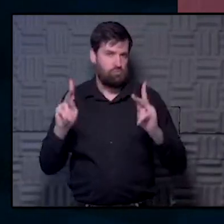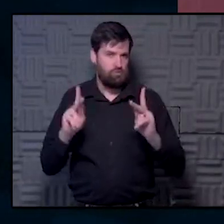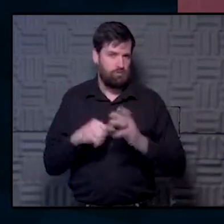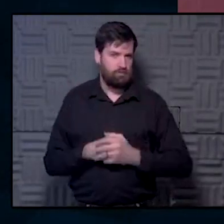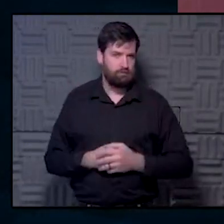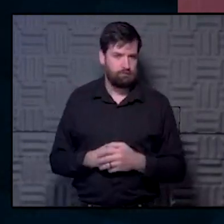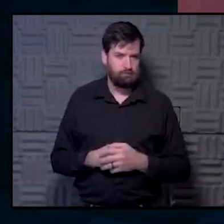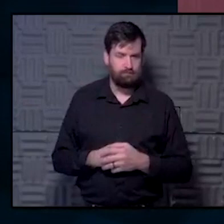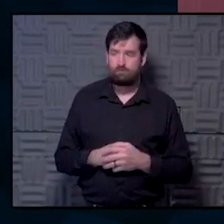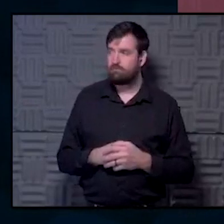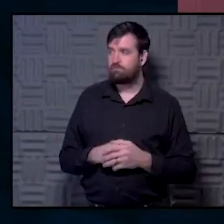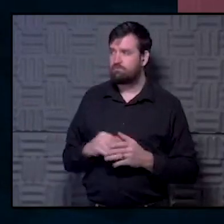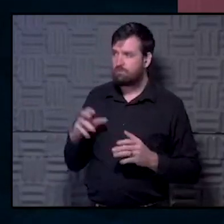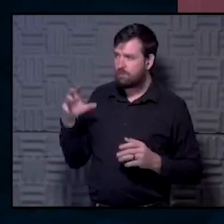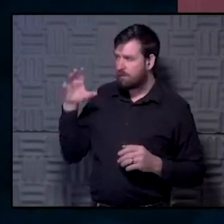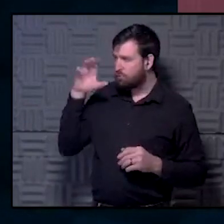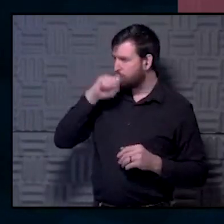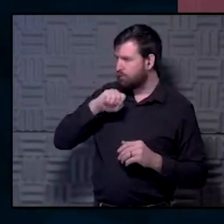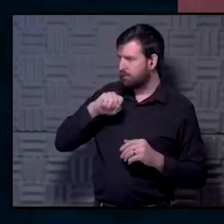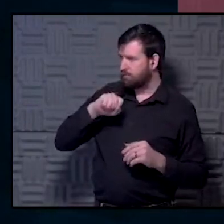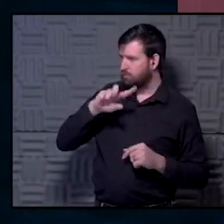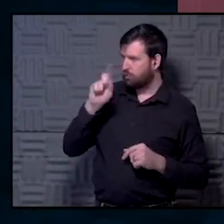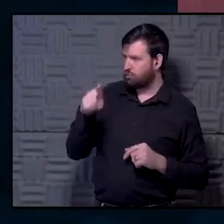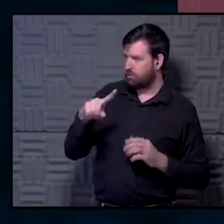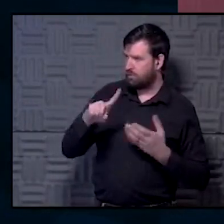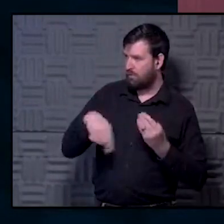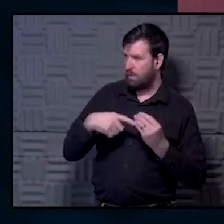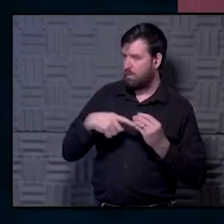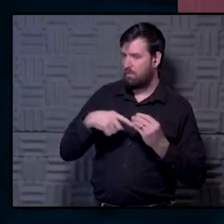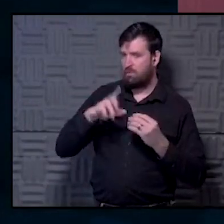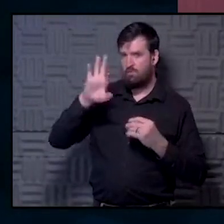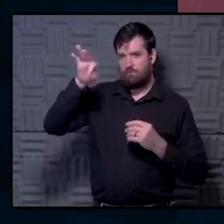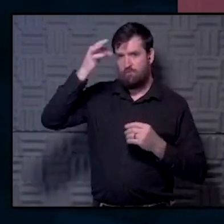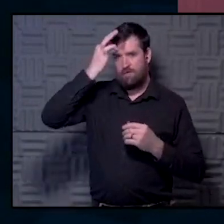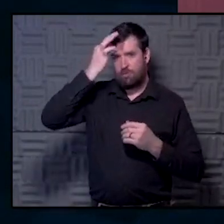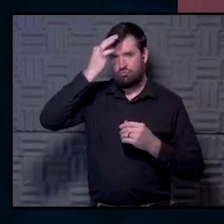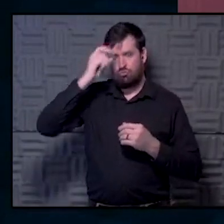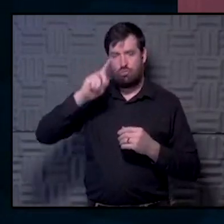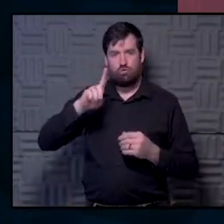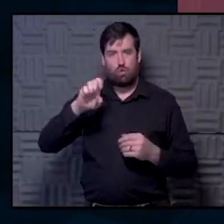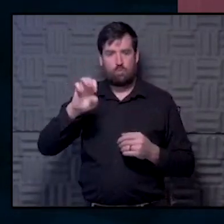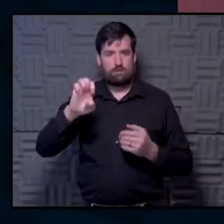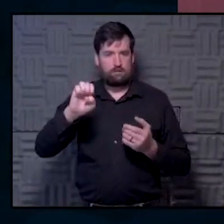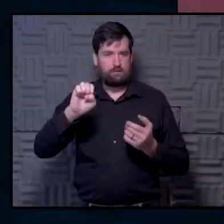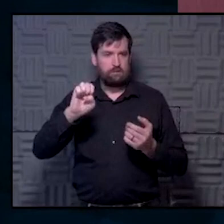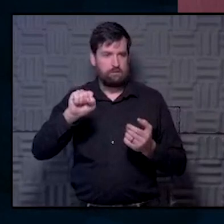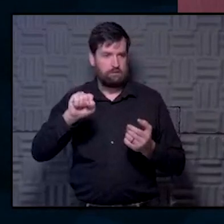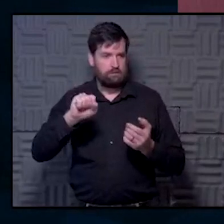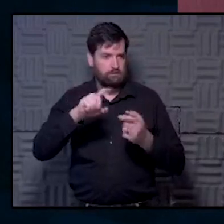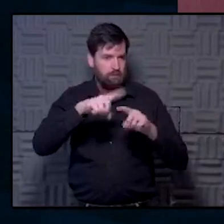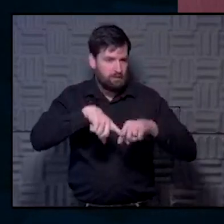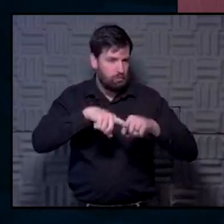general? So I'm assuming that's the question about how federal doses are allocated based on population.